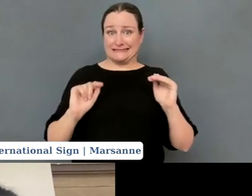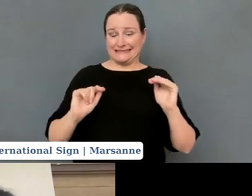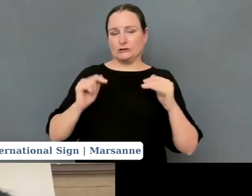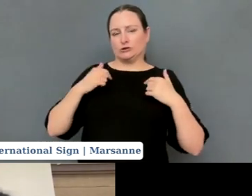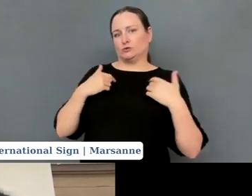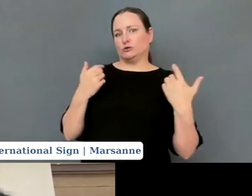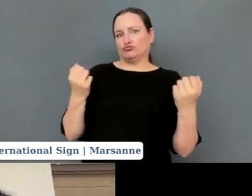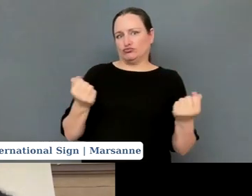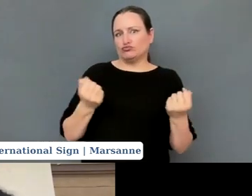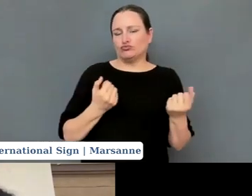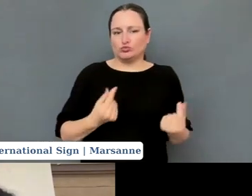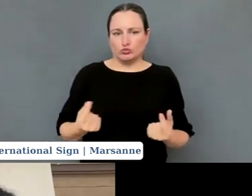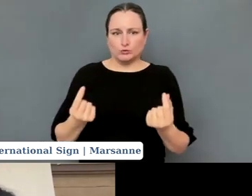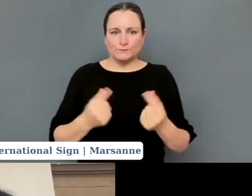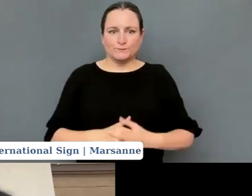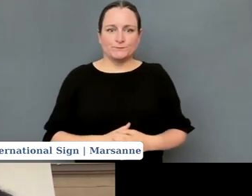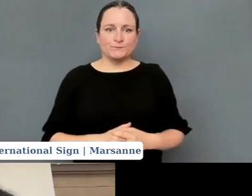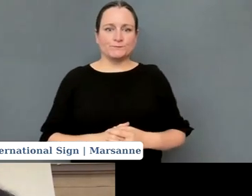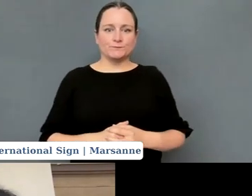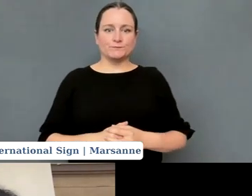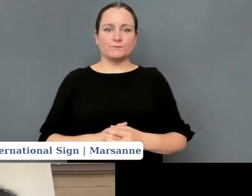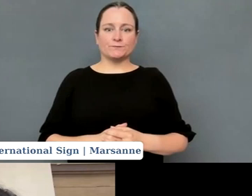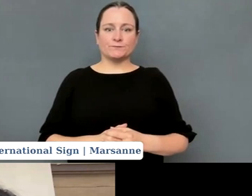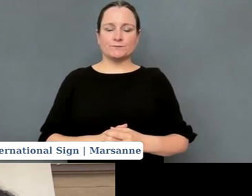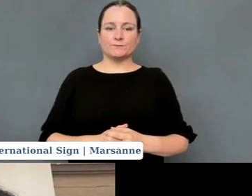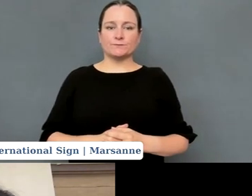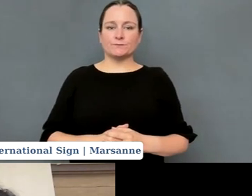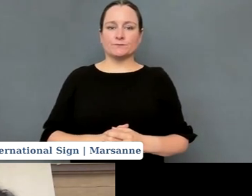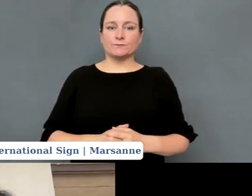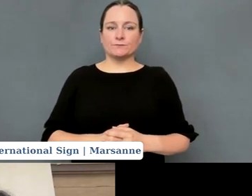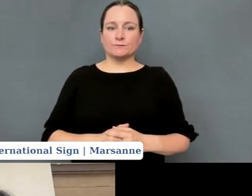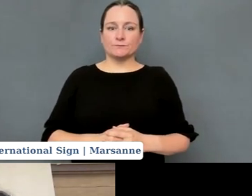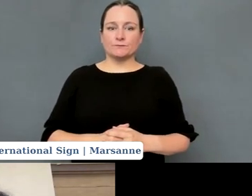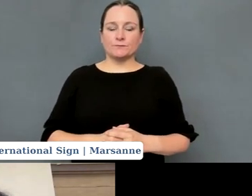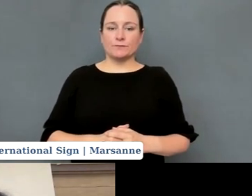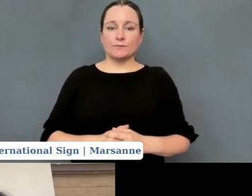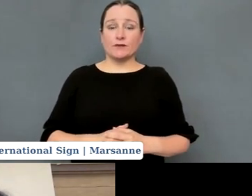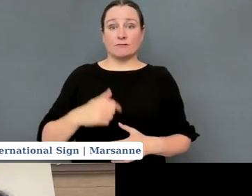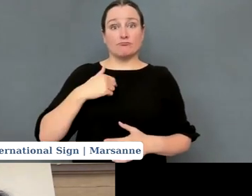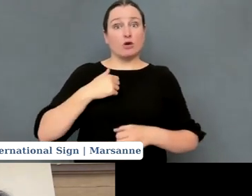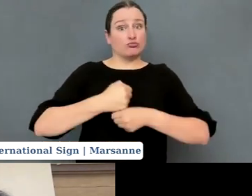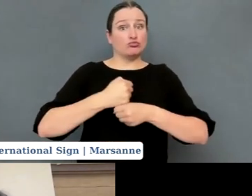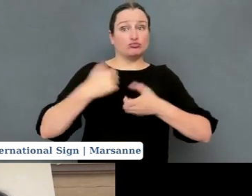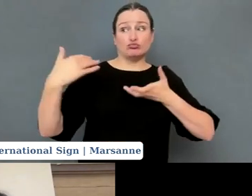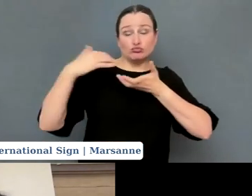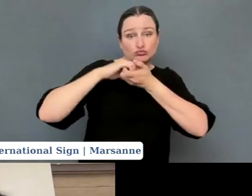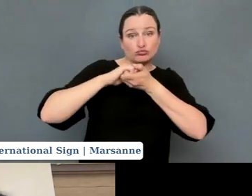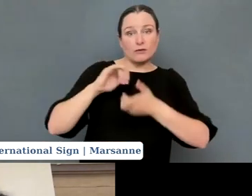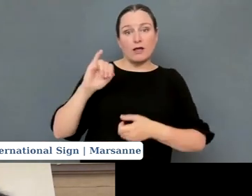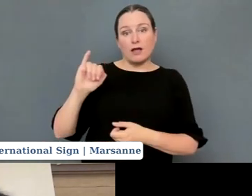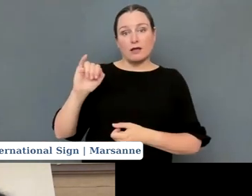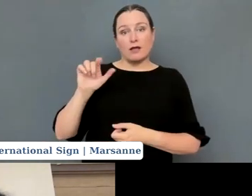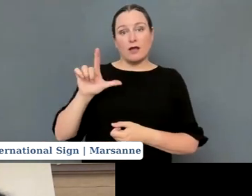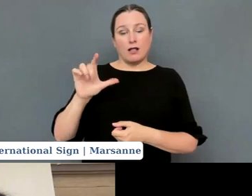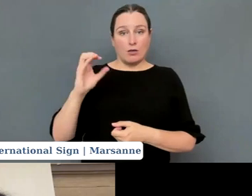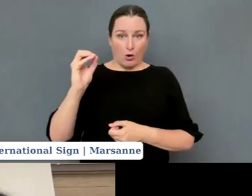We still have collaborated with ILO to support us